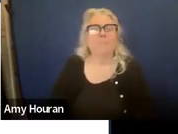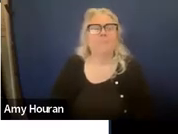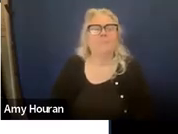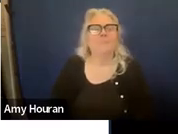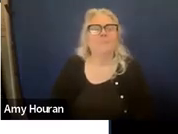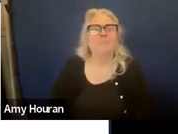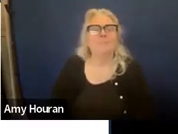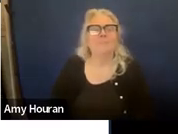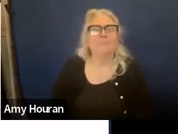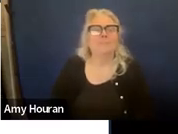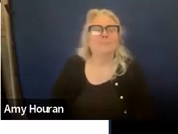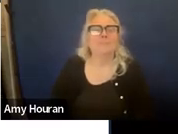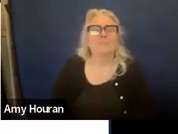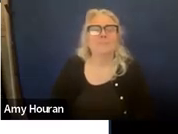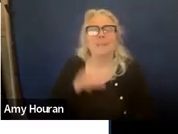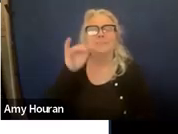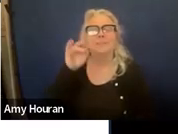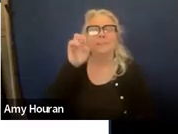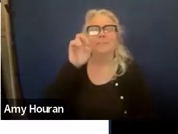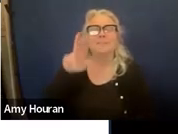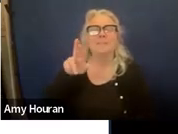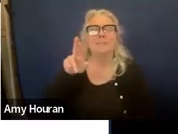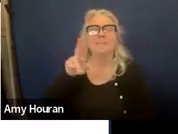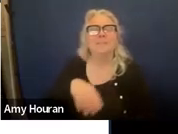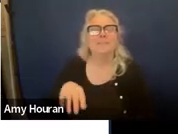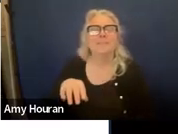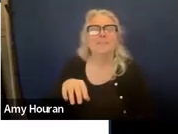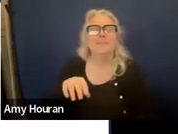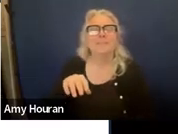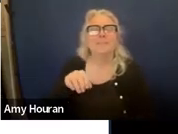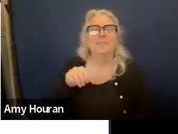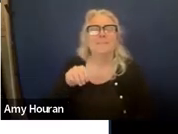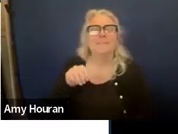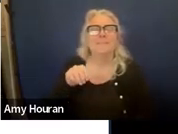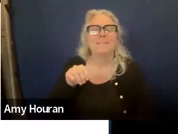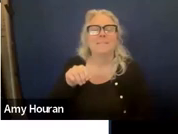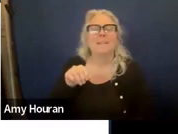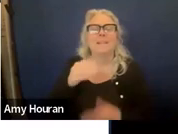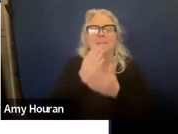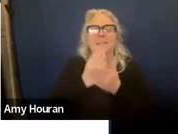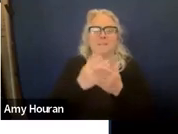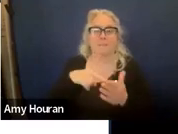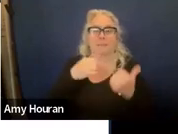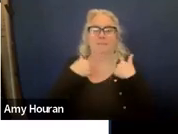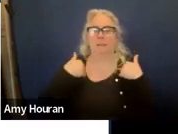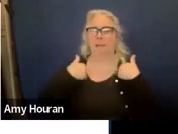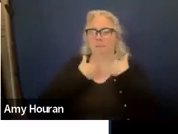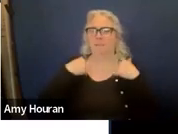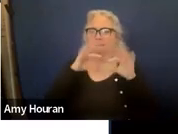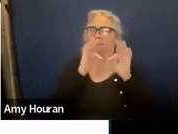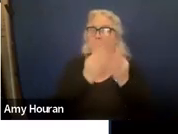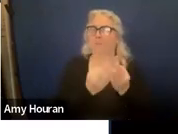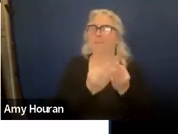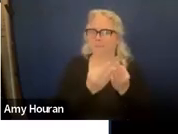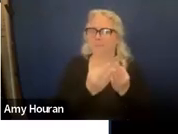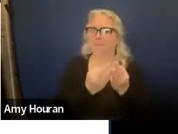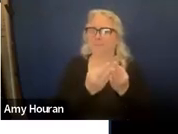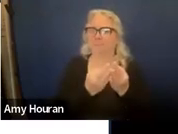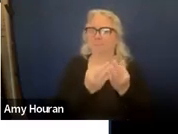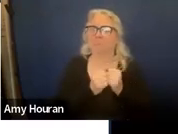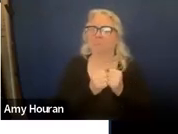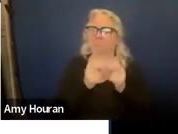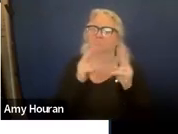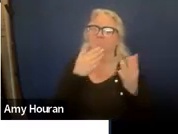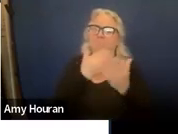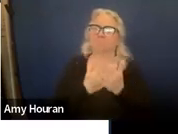Always, right? Jennifer replied doggo. So, you know, some of us have animal families. That's very